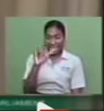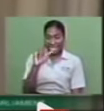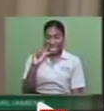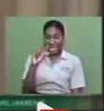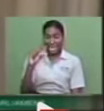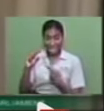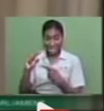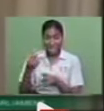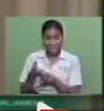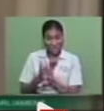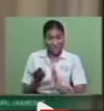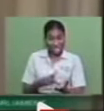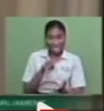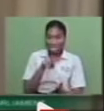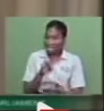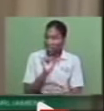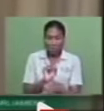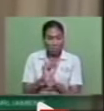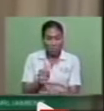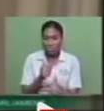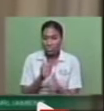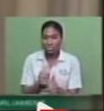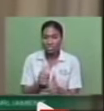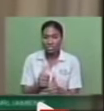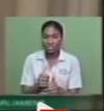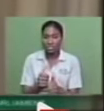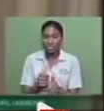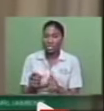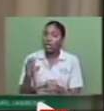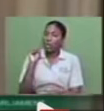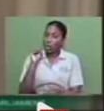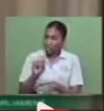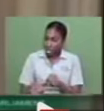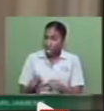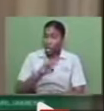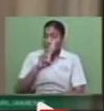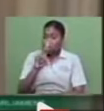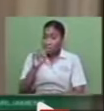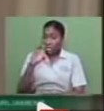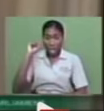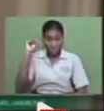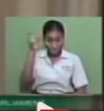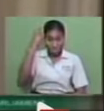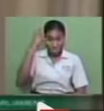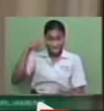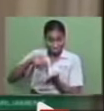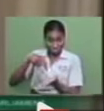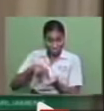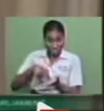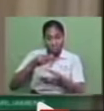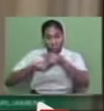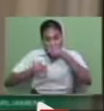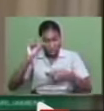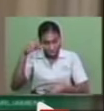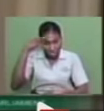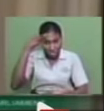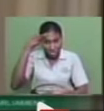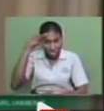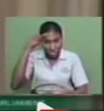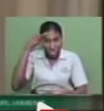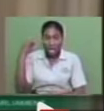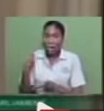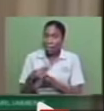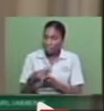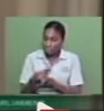Under my tenure, we were able to grow those foreign reserves to a high of almost 1.5